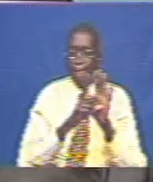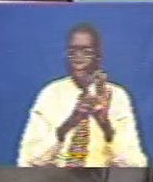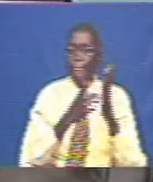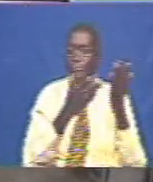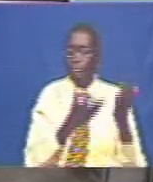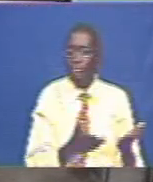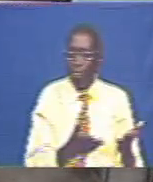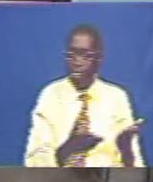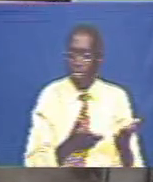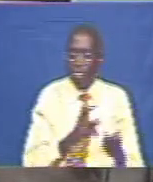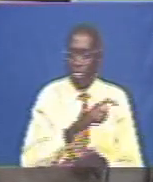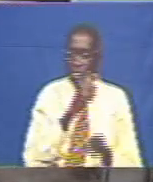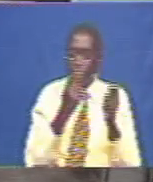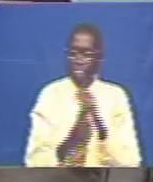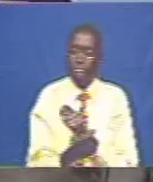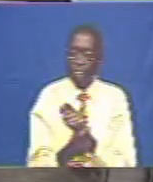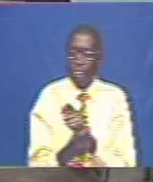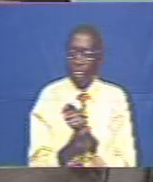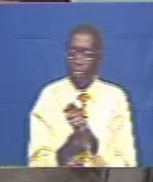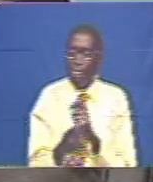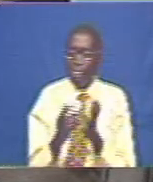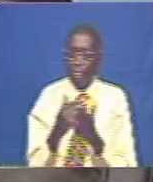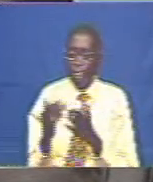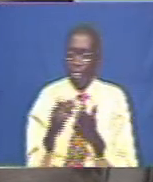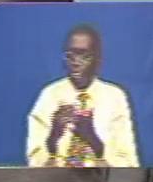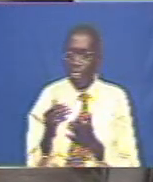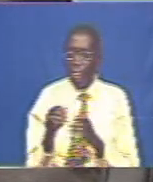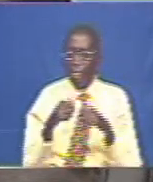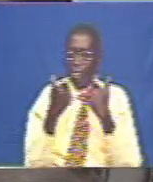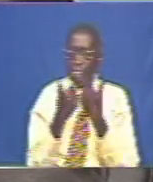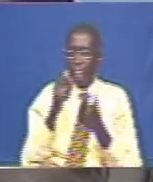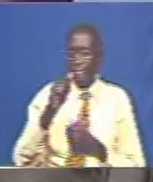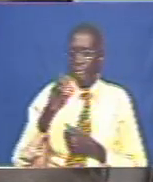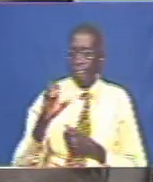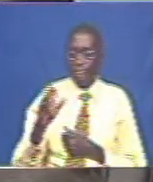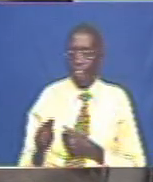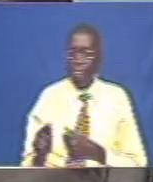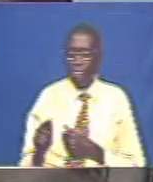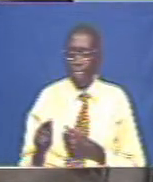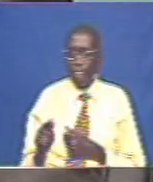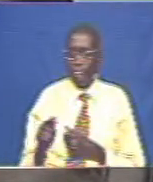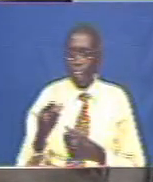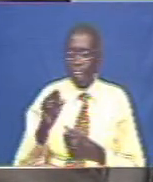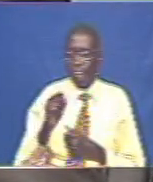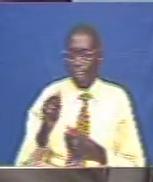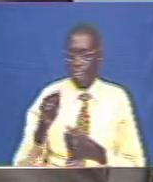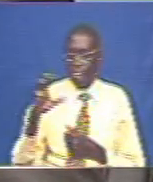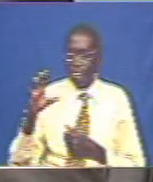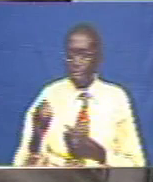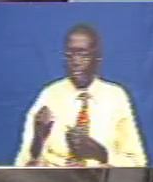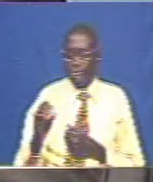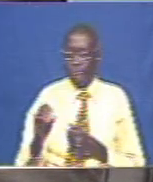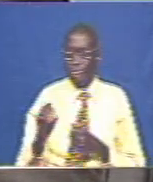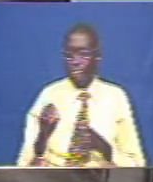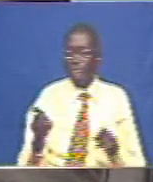able to overhaul the Cooperative Societies Act, yeah, and also the Circle Societies Act to be in